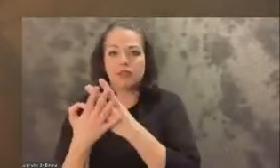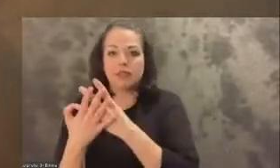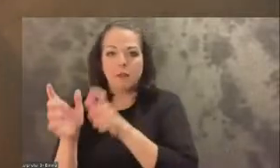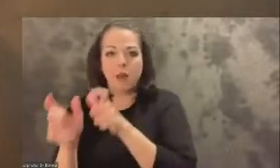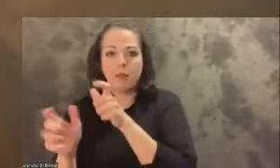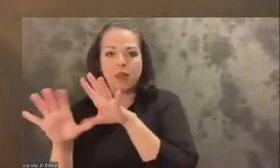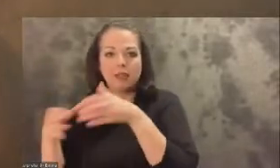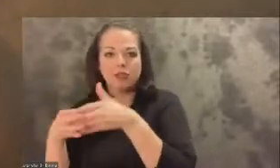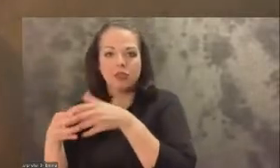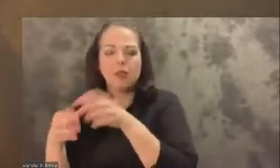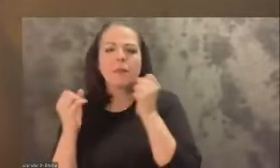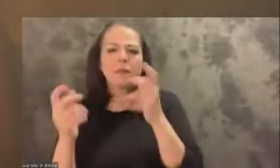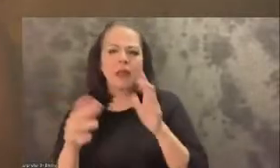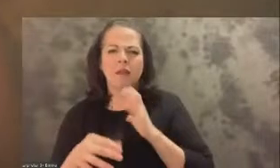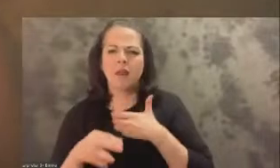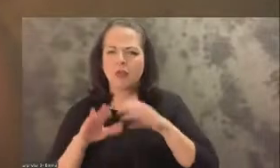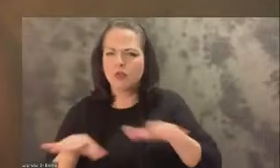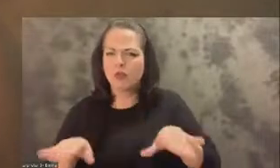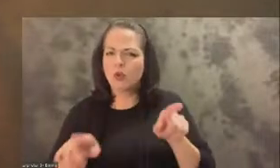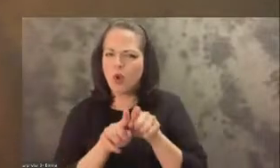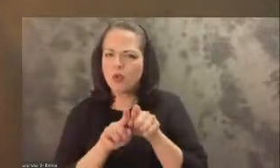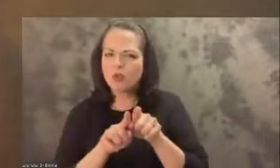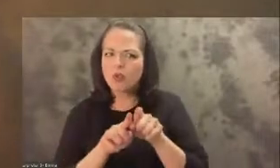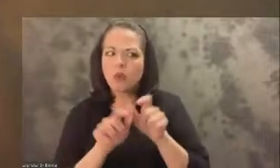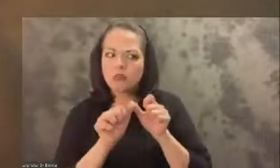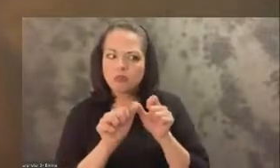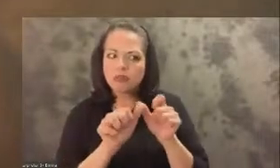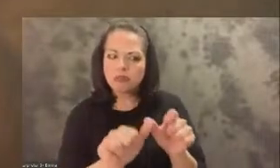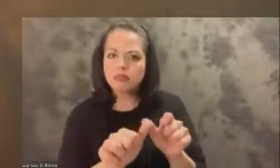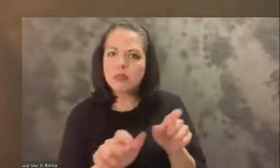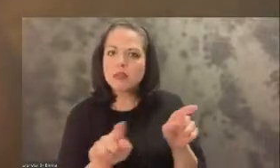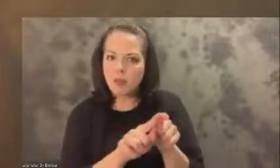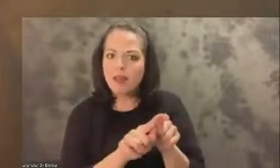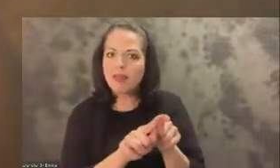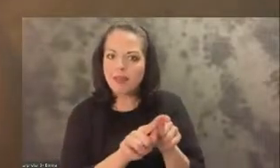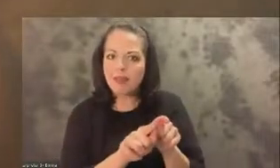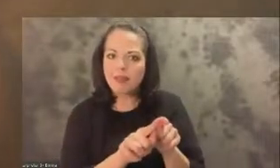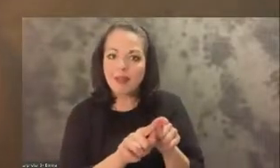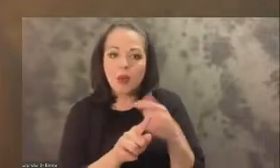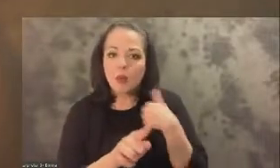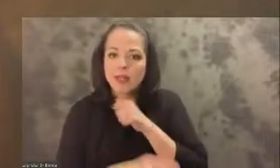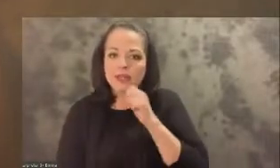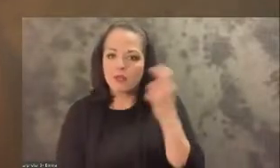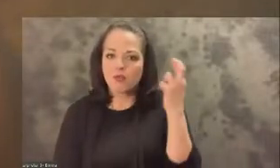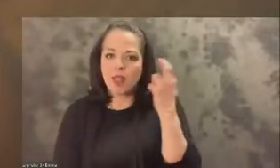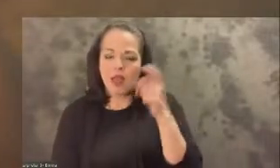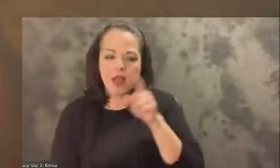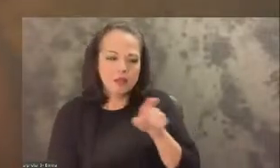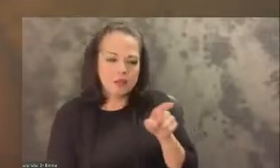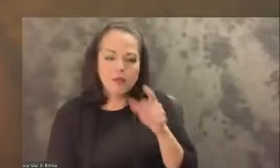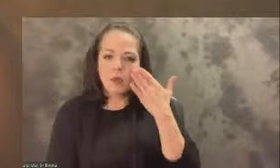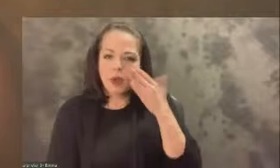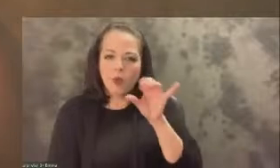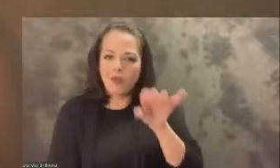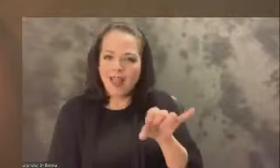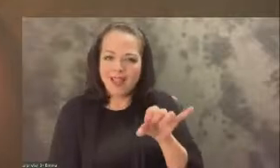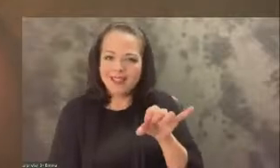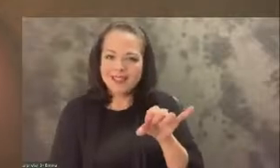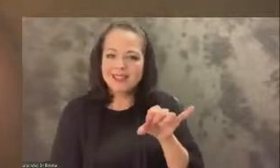but a lot of our children are long haulers as well. And we might not even realize it or know it. The